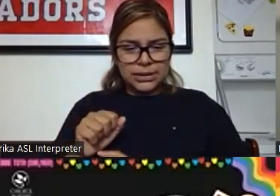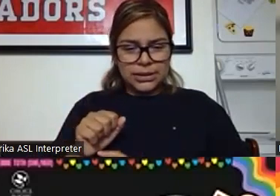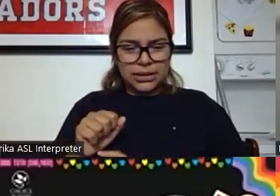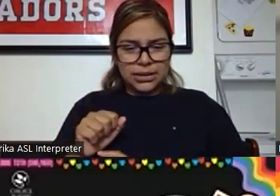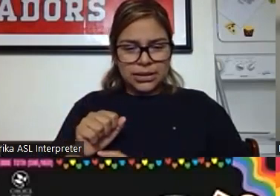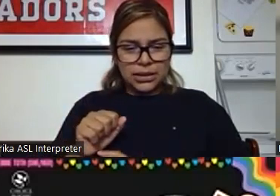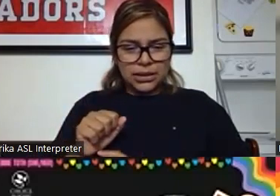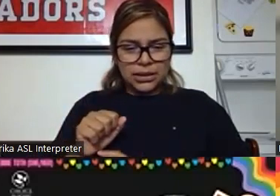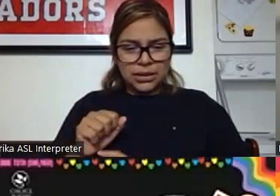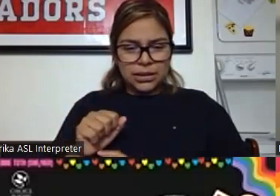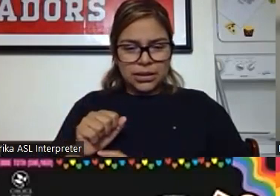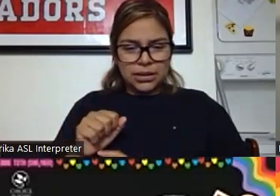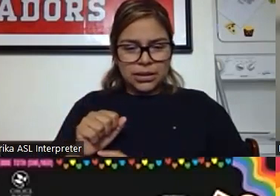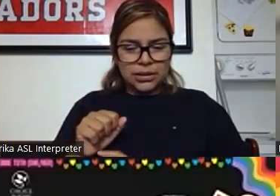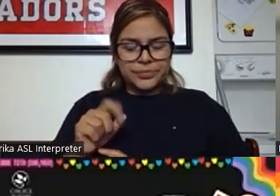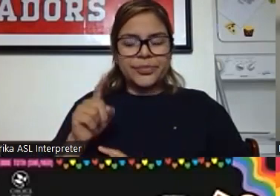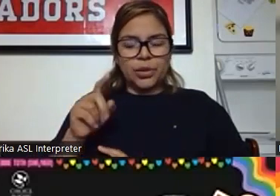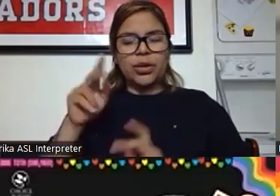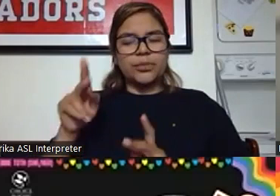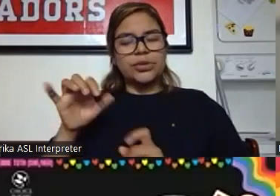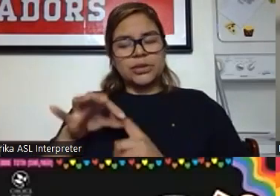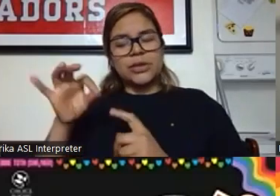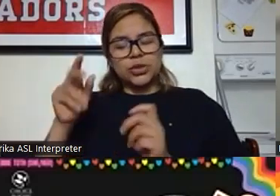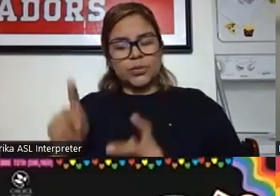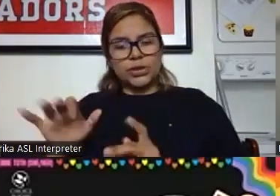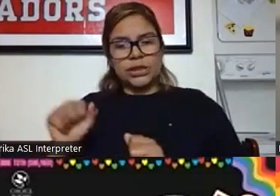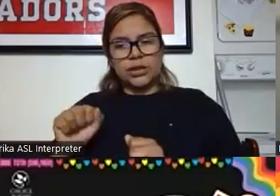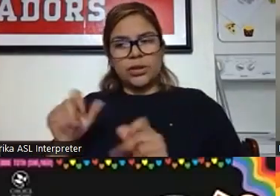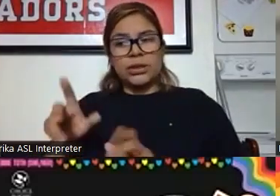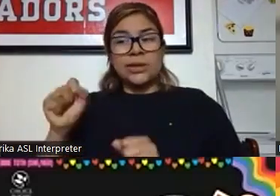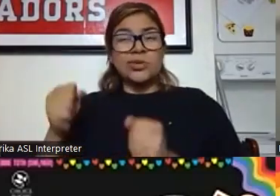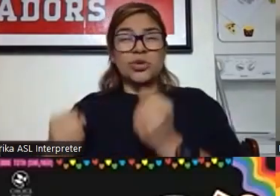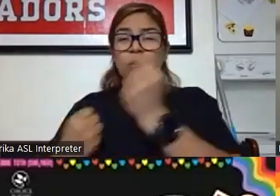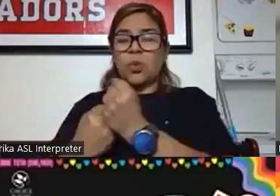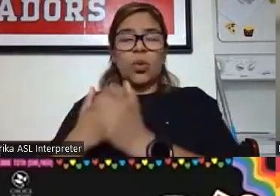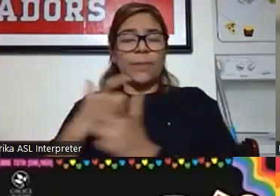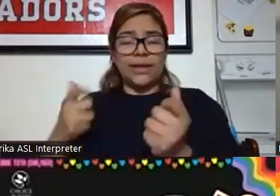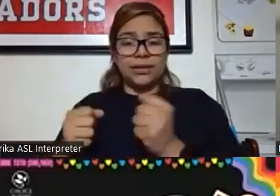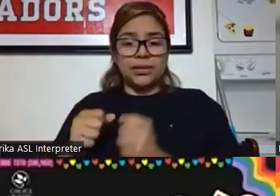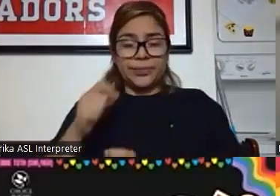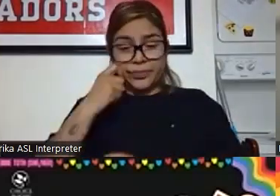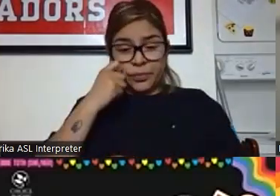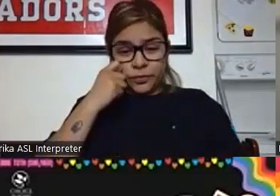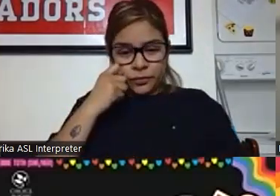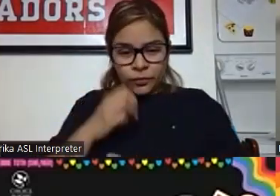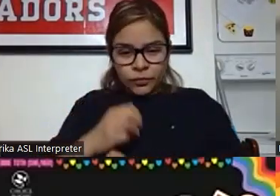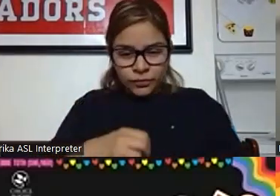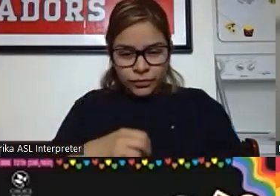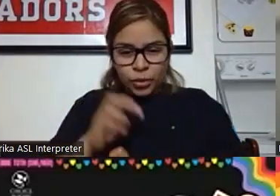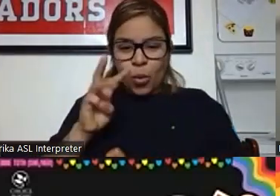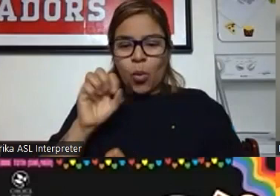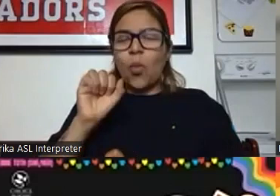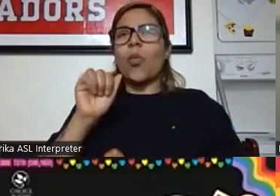long-term services and supports, and transportation, and many other issues. Blaine, as towards the end of his